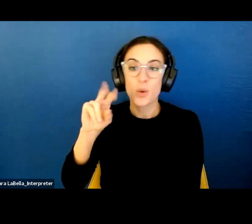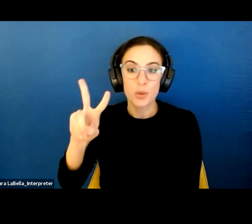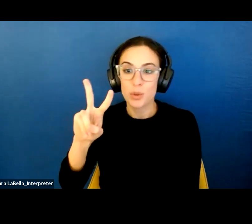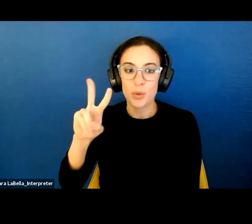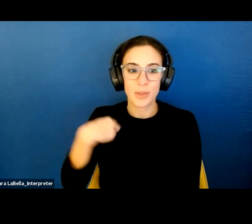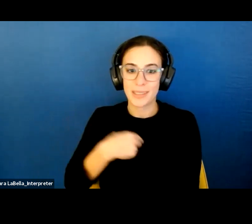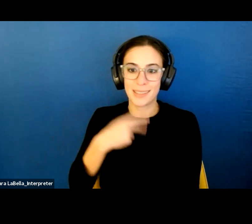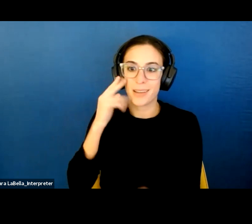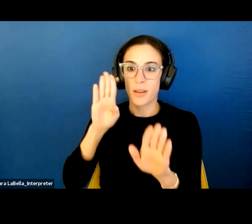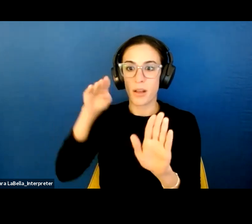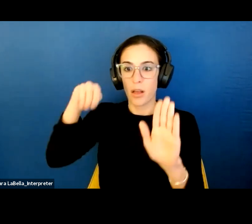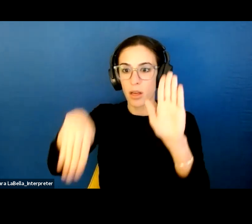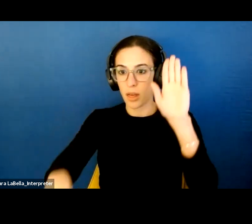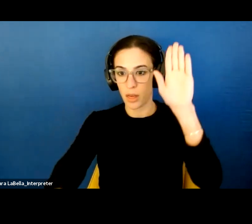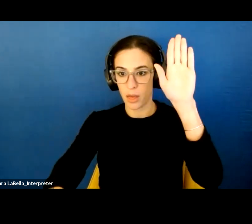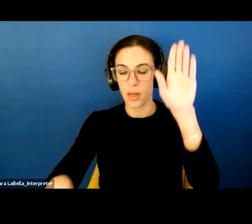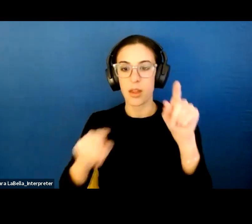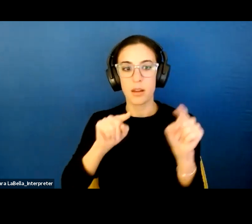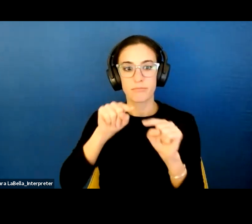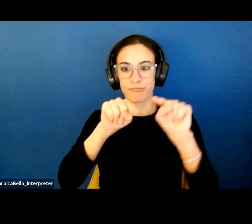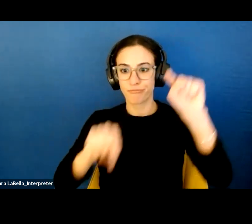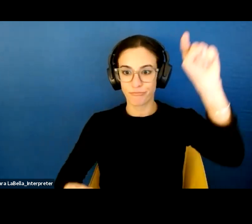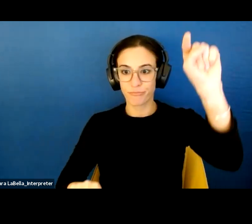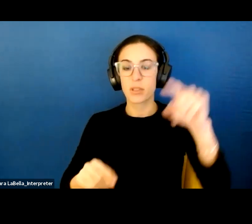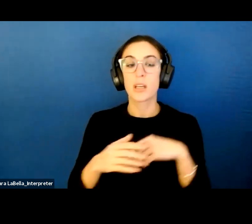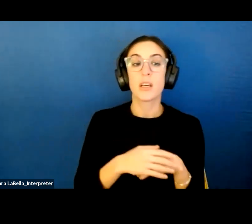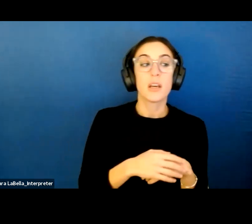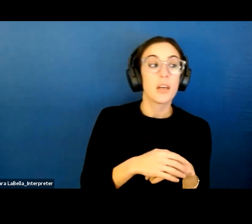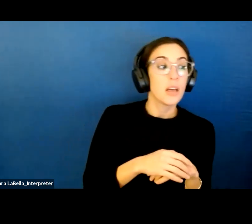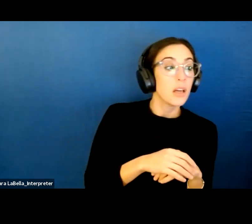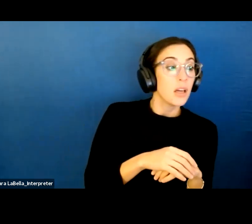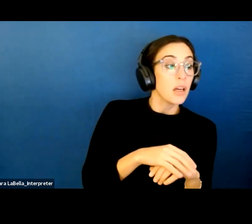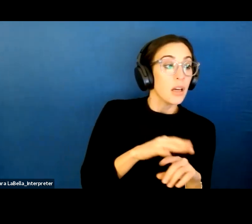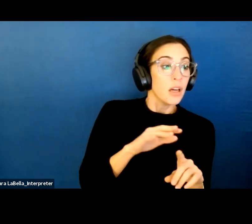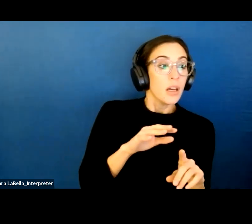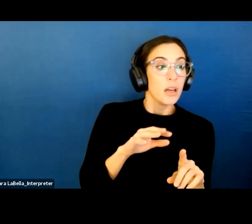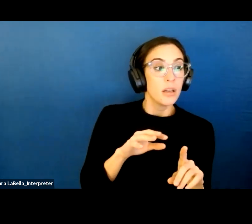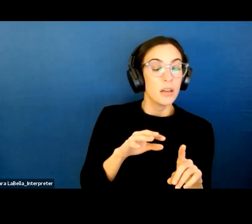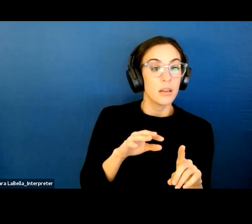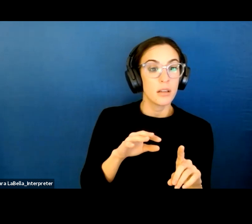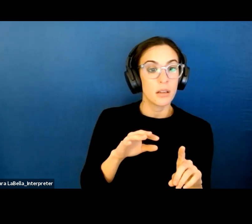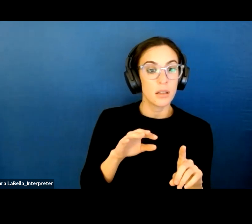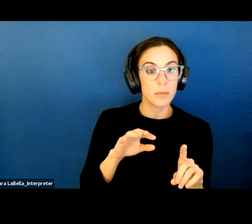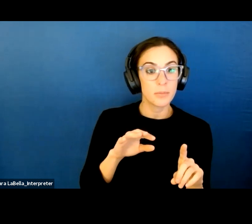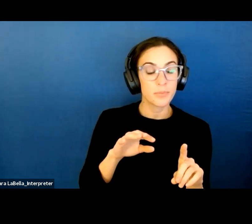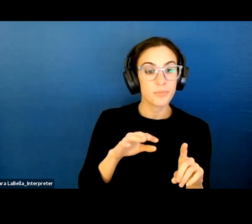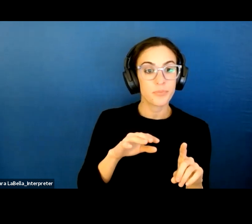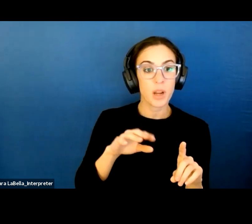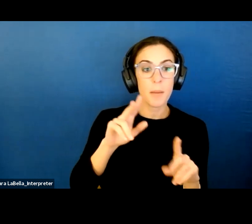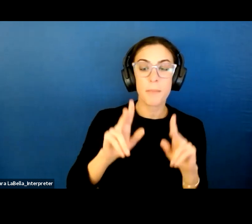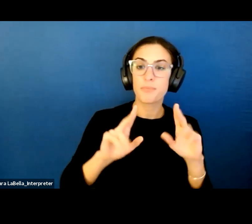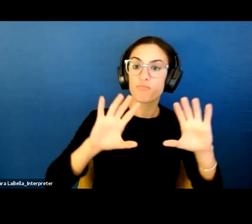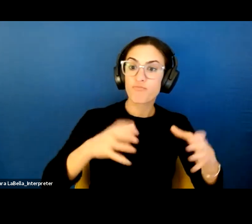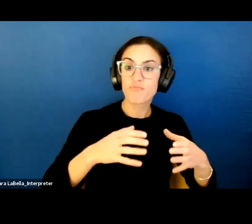Nonetheless, at COP26, a UK environmental group called Population Matters inflated a 23-foot